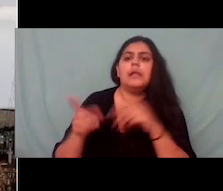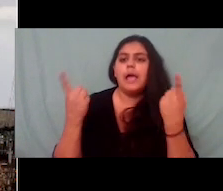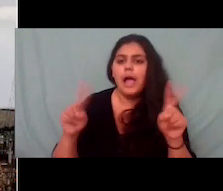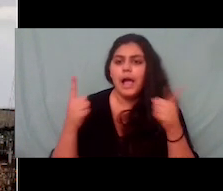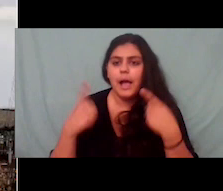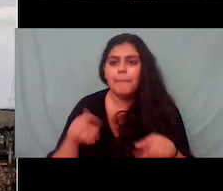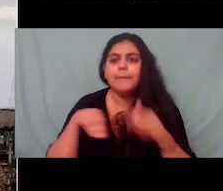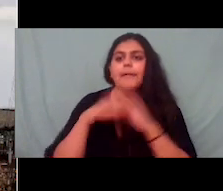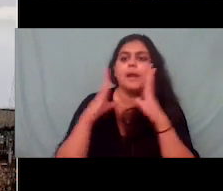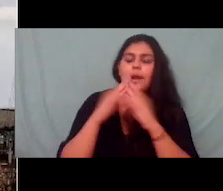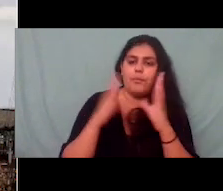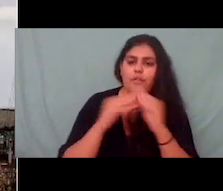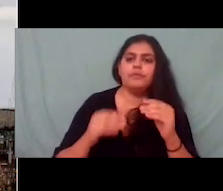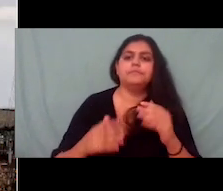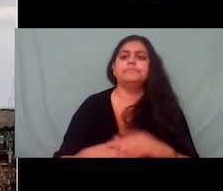in Lebanon, and